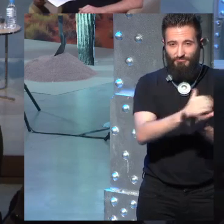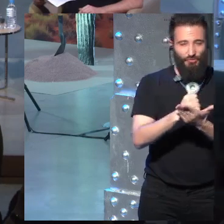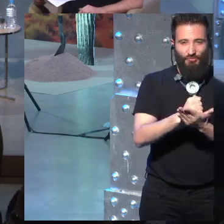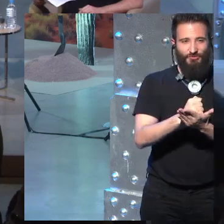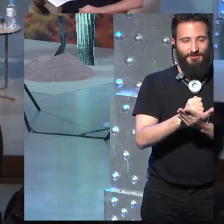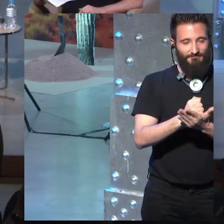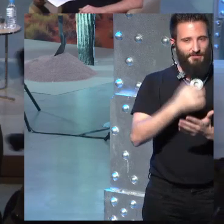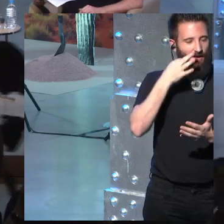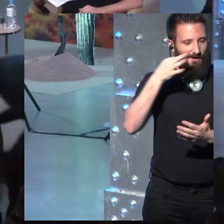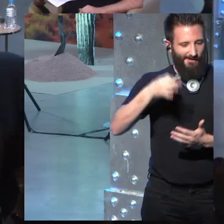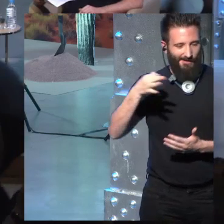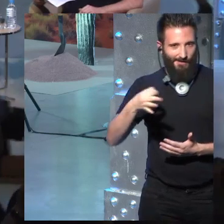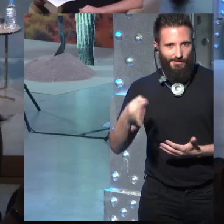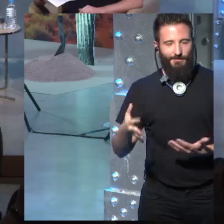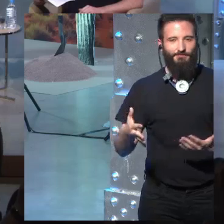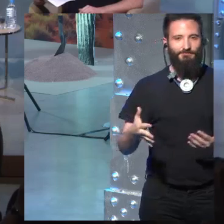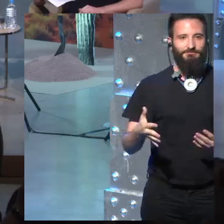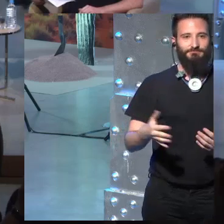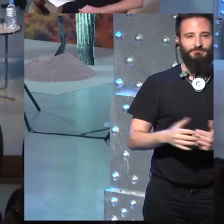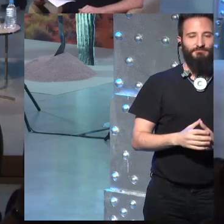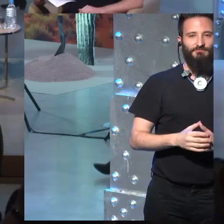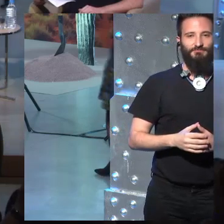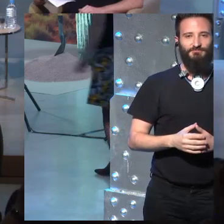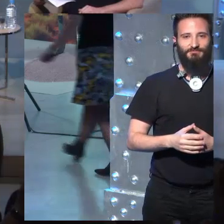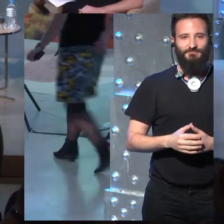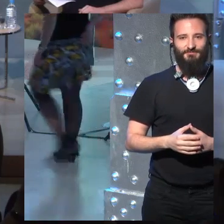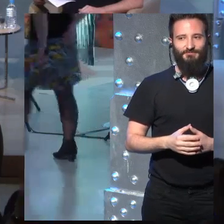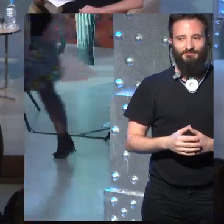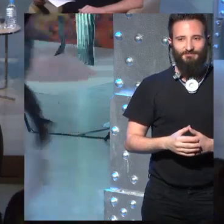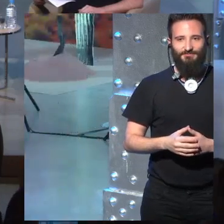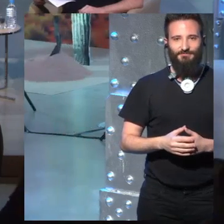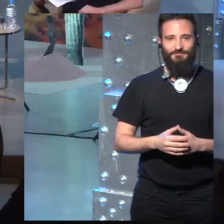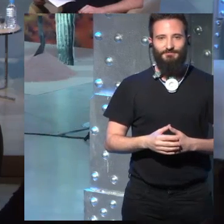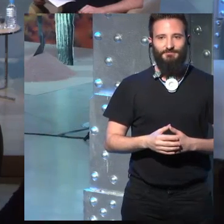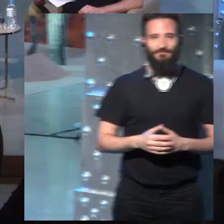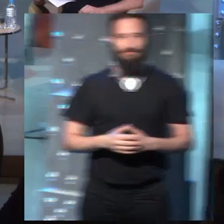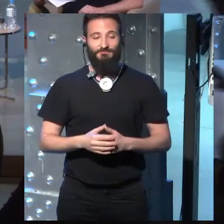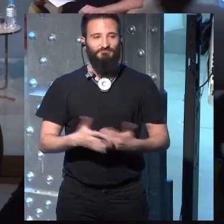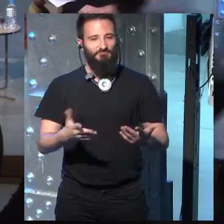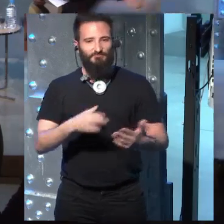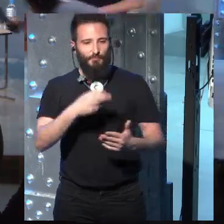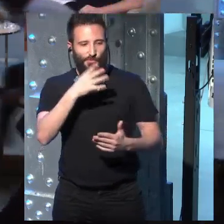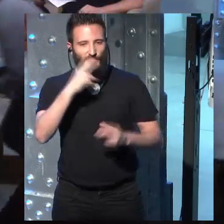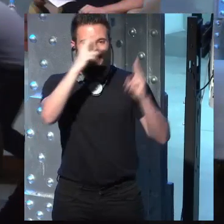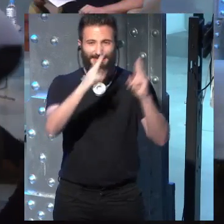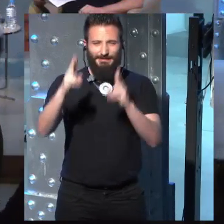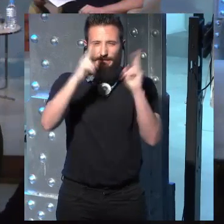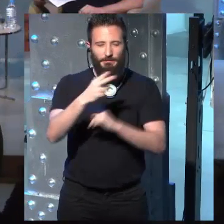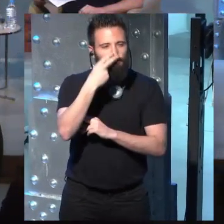about the story progressing forward, you know, everybody can't wait to see Saul and have him become Saul, but